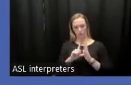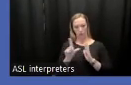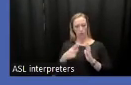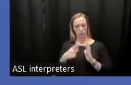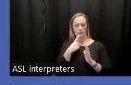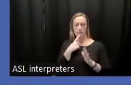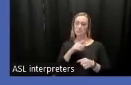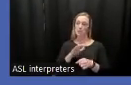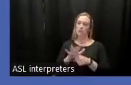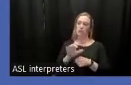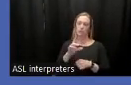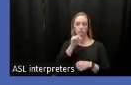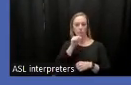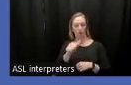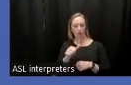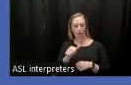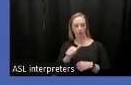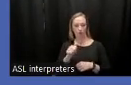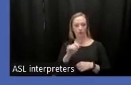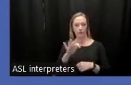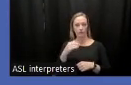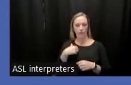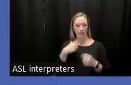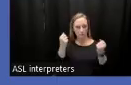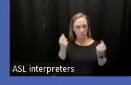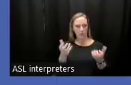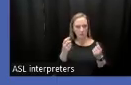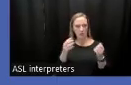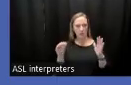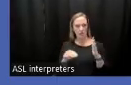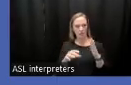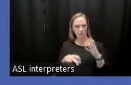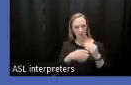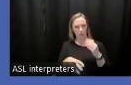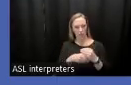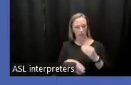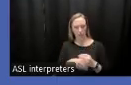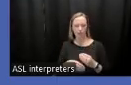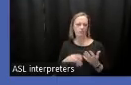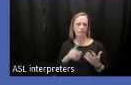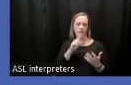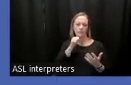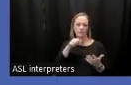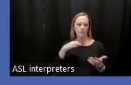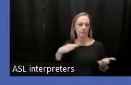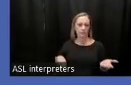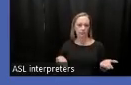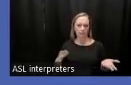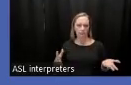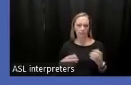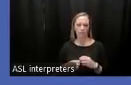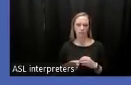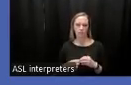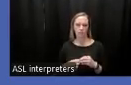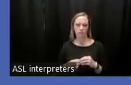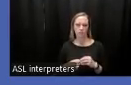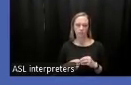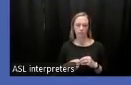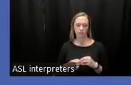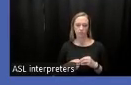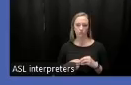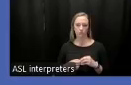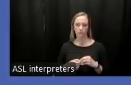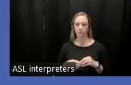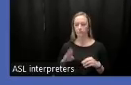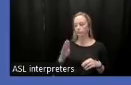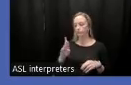extra things in there, it doesn't really add, right? Yeah. All right, let's change subjects a little bit here.